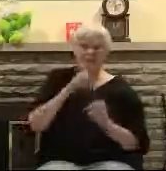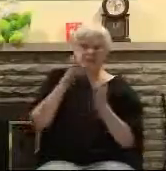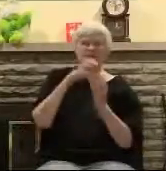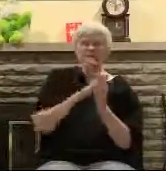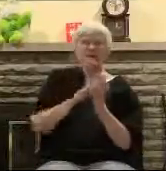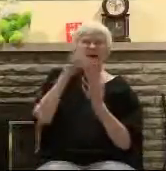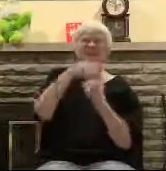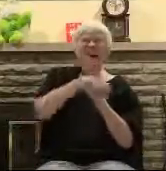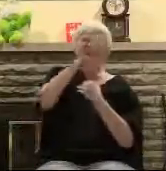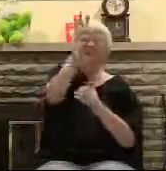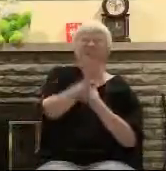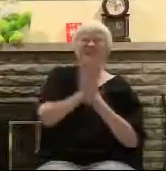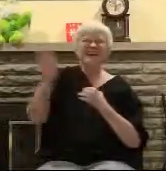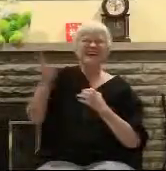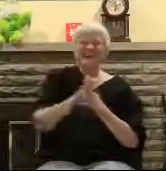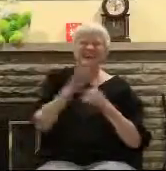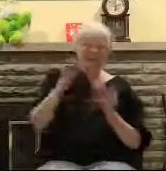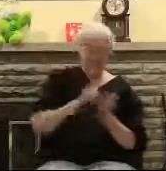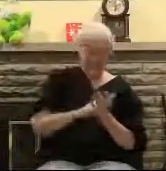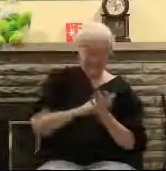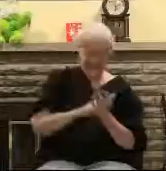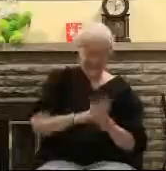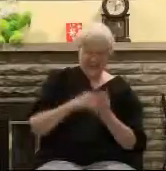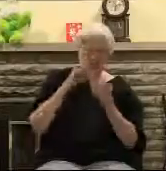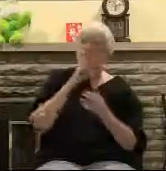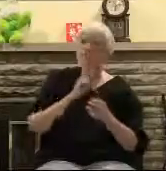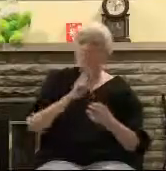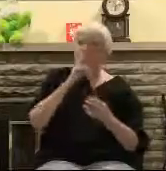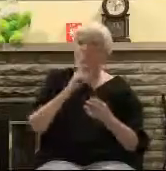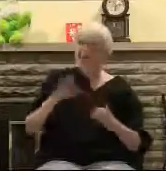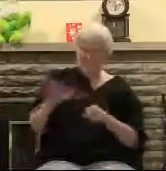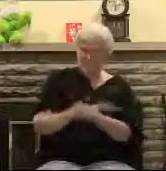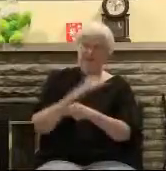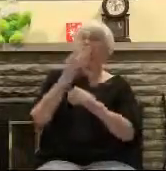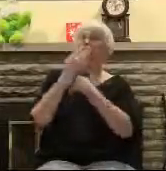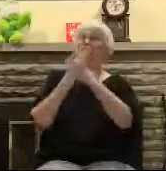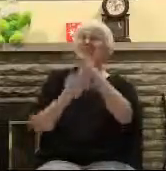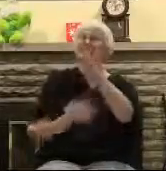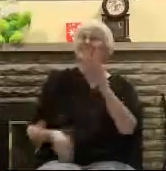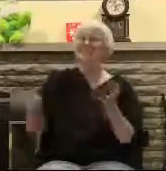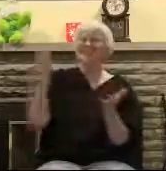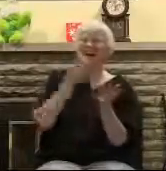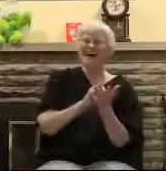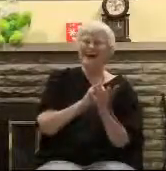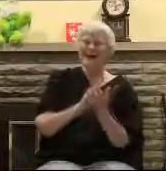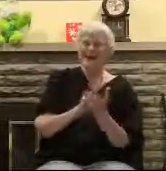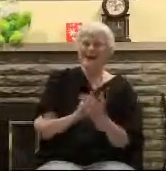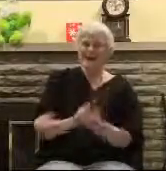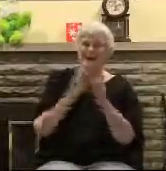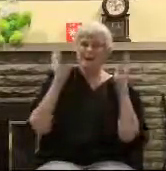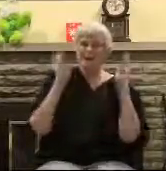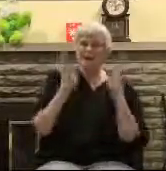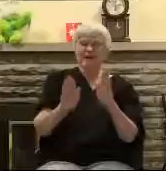In the old rugged cross Stained with blood So divine